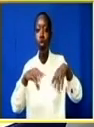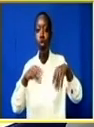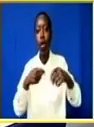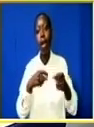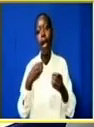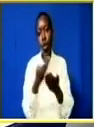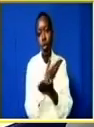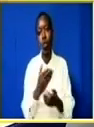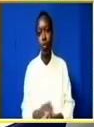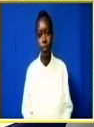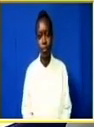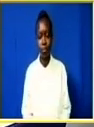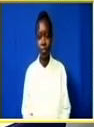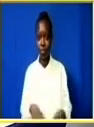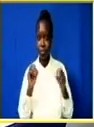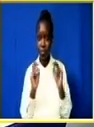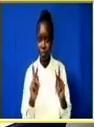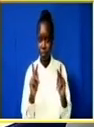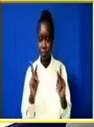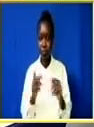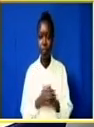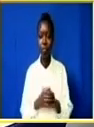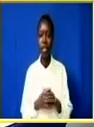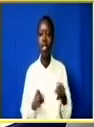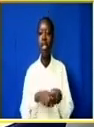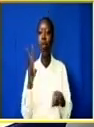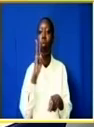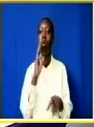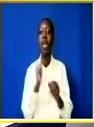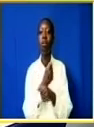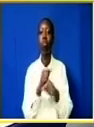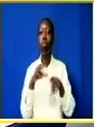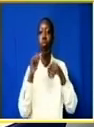Runoff water. Runoff flow. Runoff flow that causes